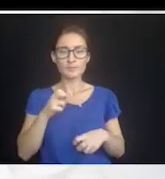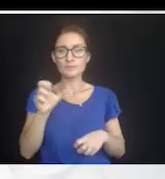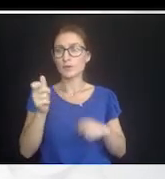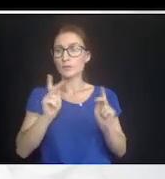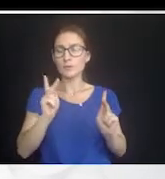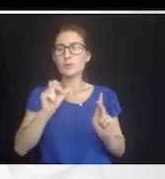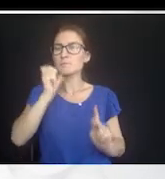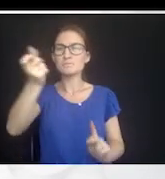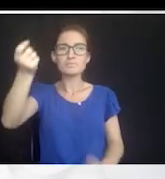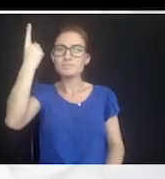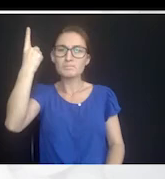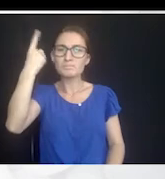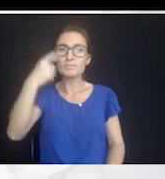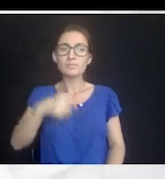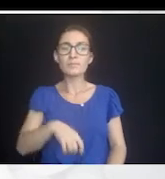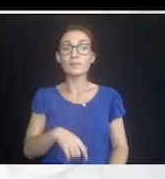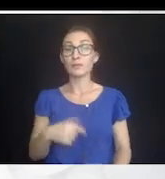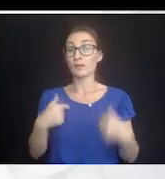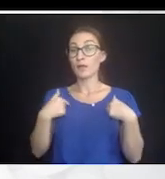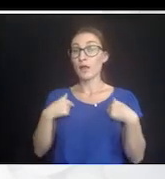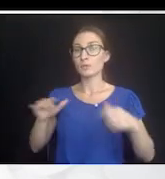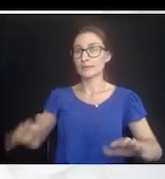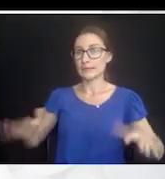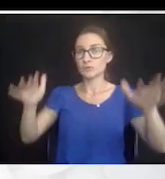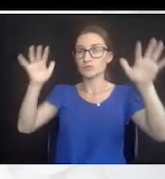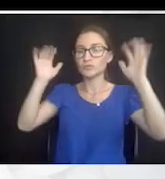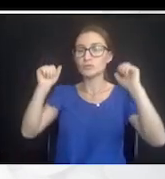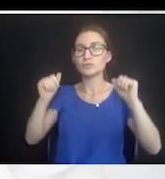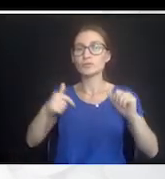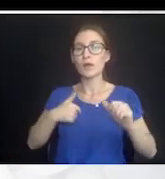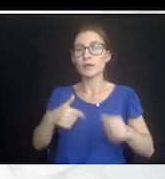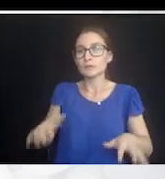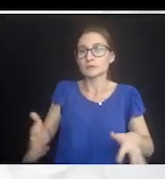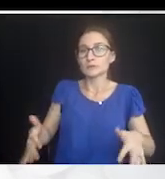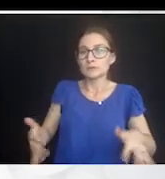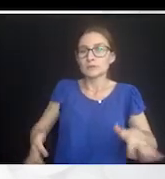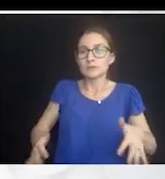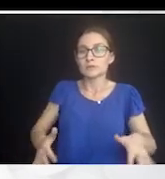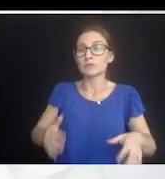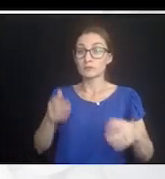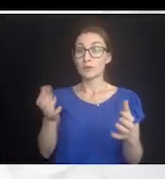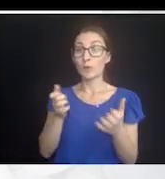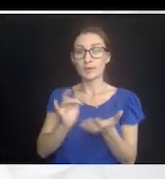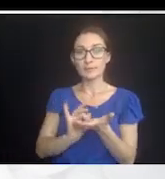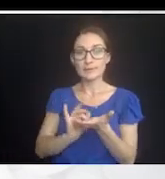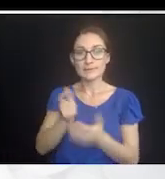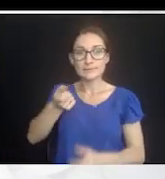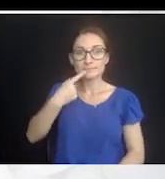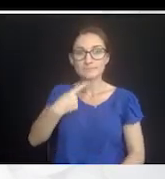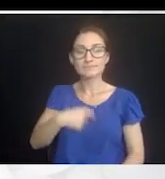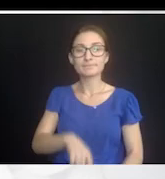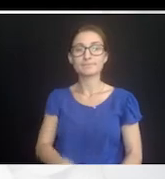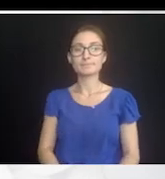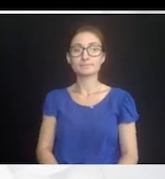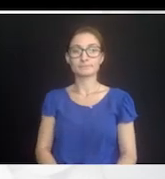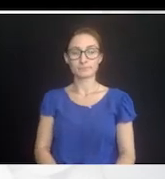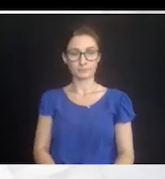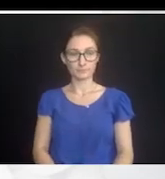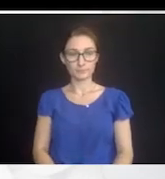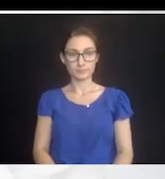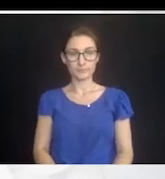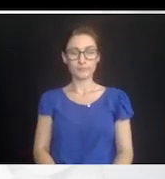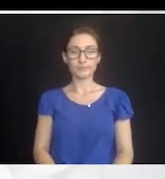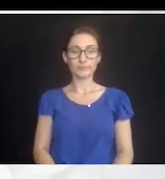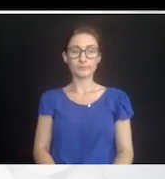felt like my problems, no one could understand, and they were so unique to me. I was very anxious,